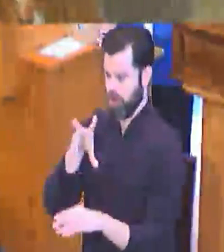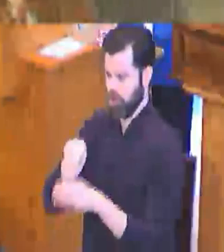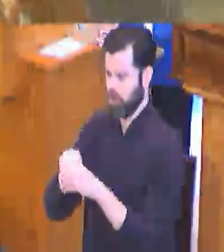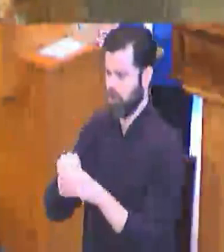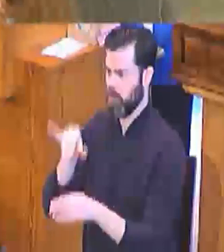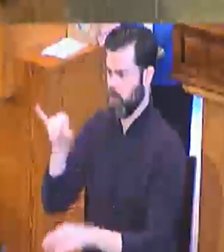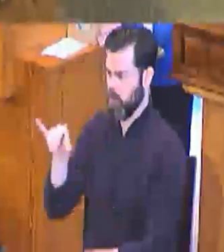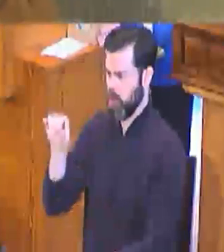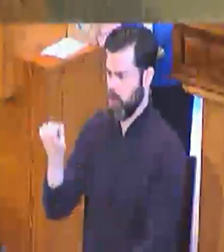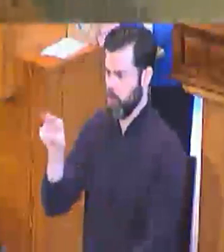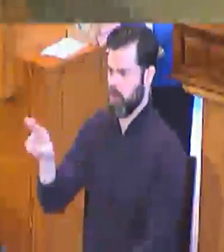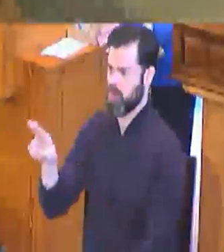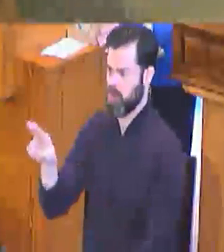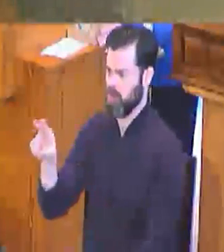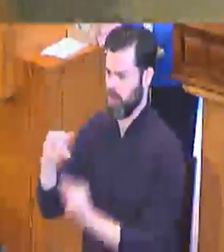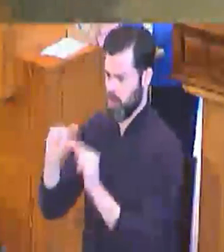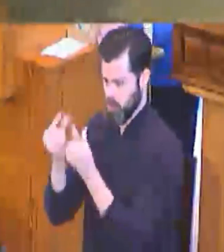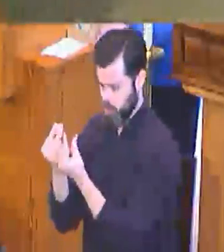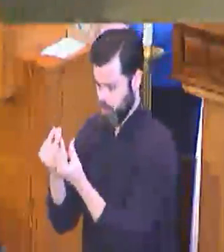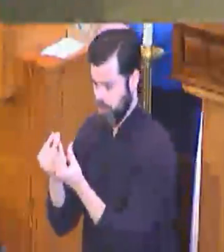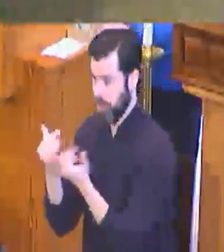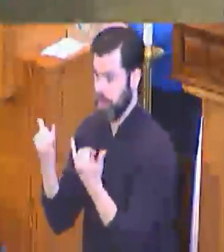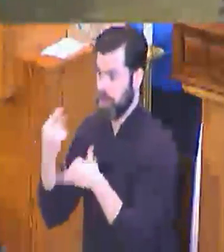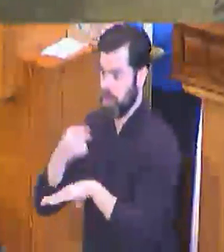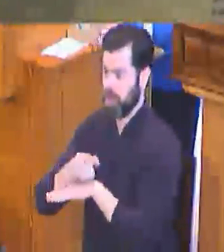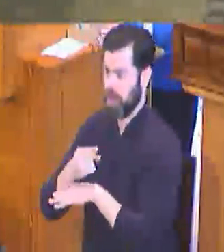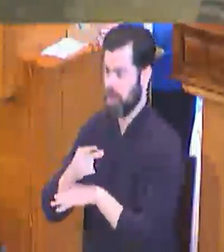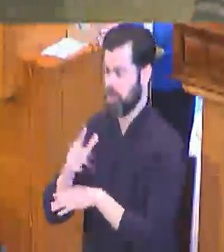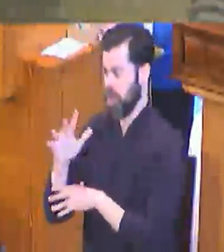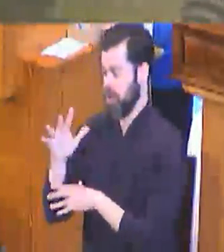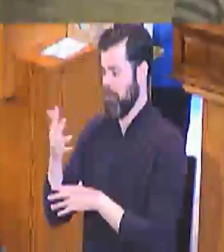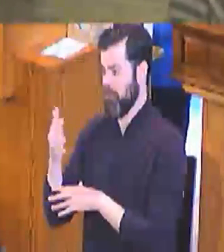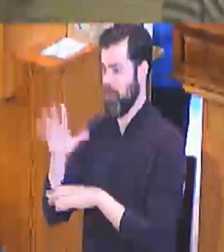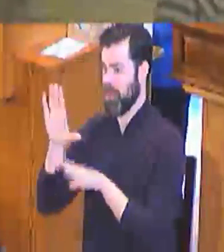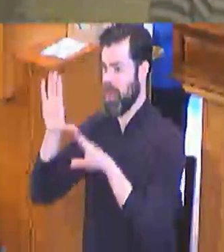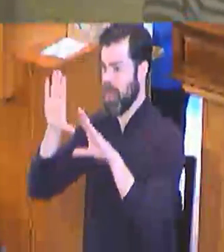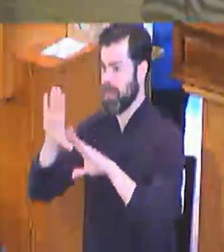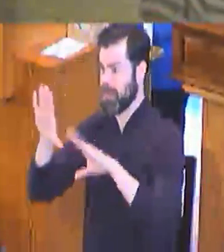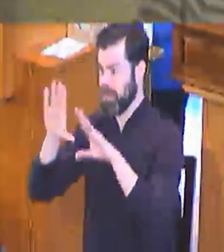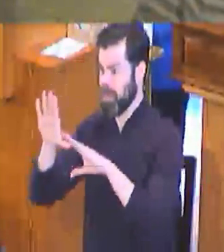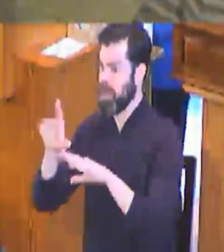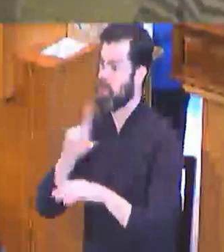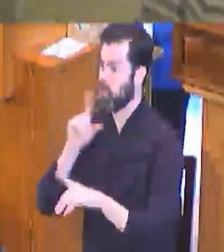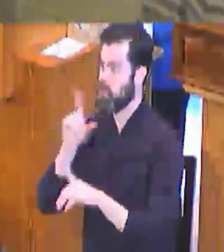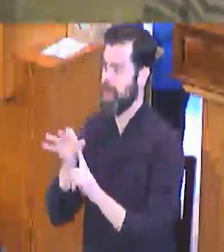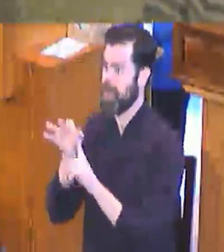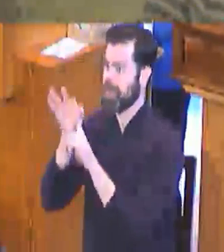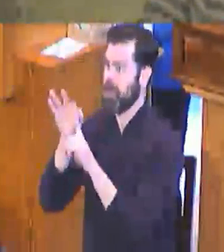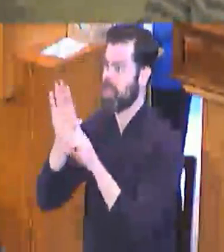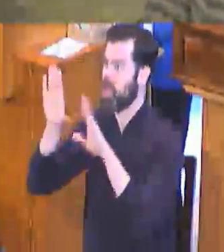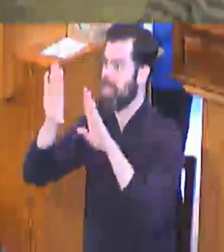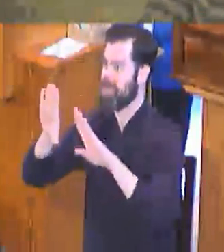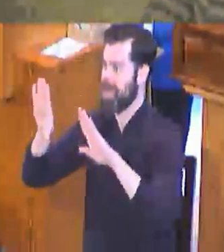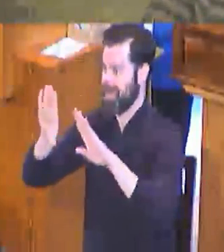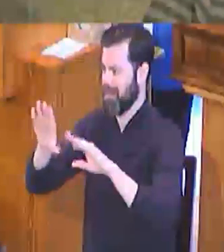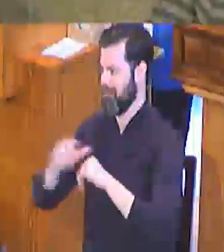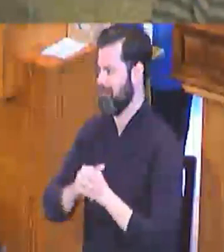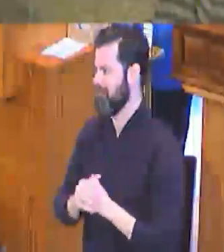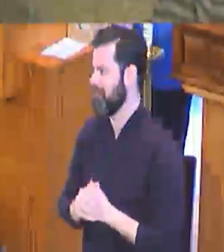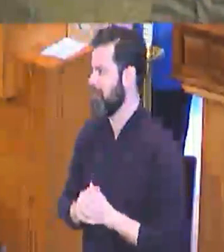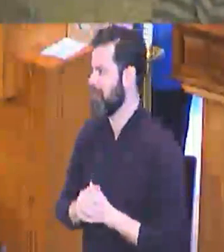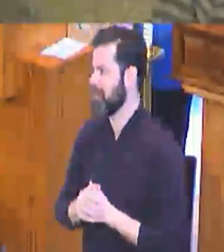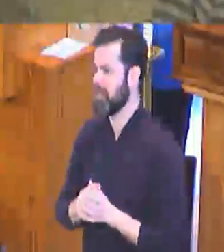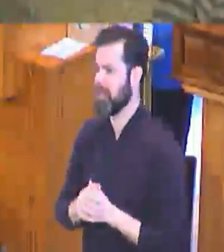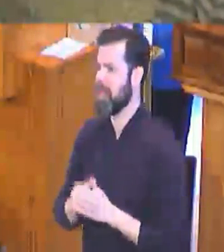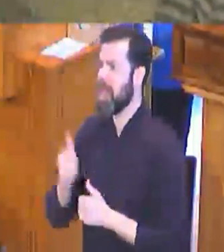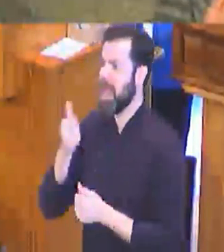today is actually, not only is it a fifth Sunday, but it's a super special fifth Sunday. So every